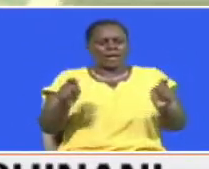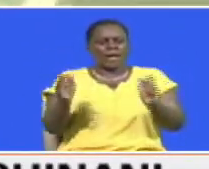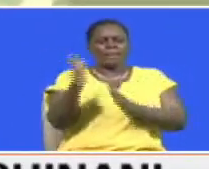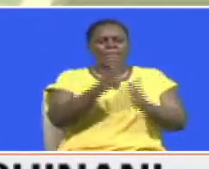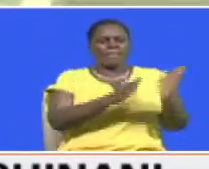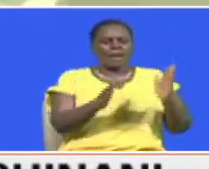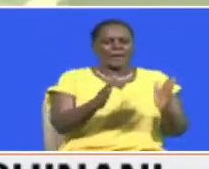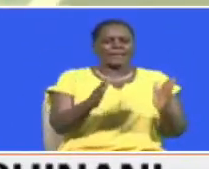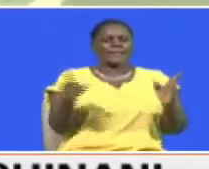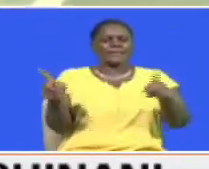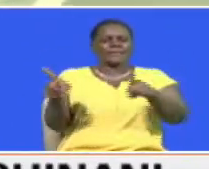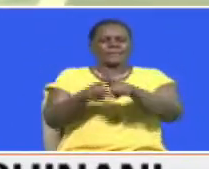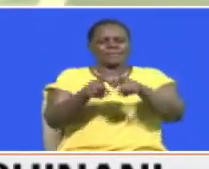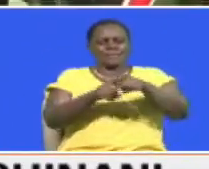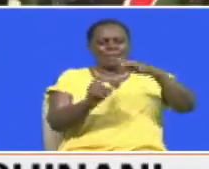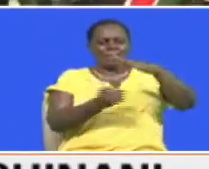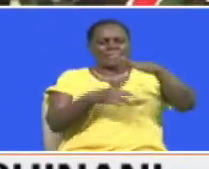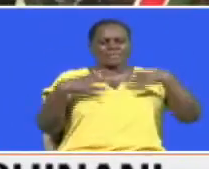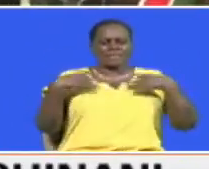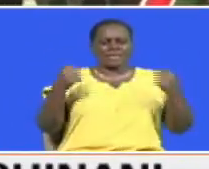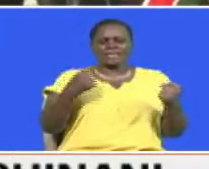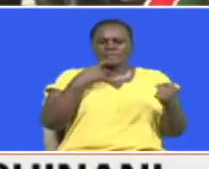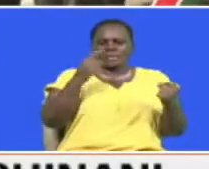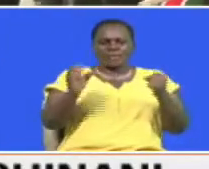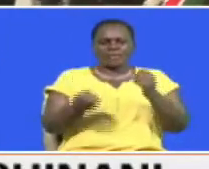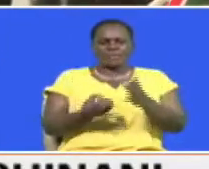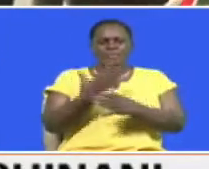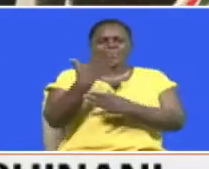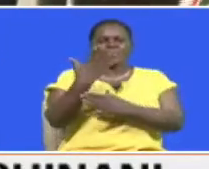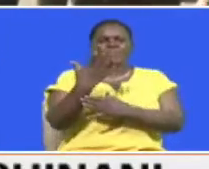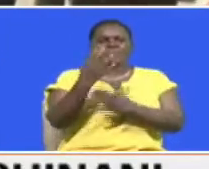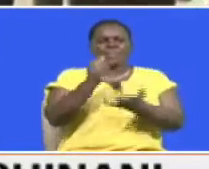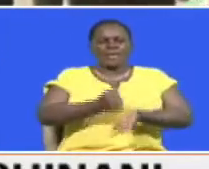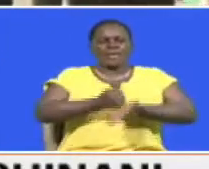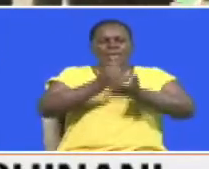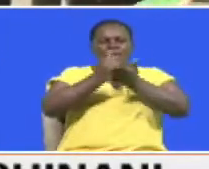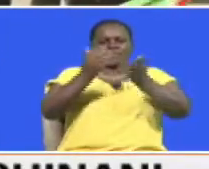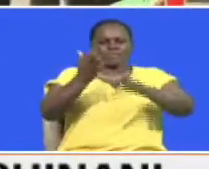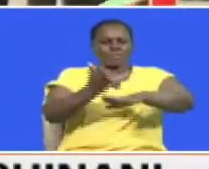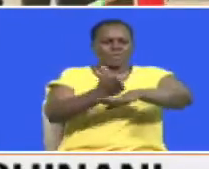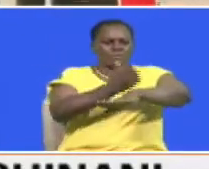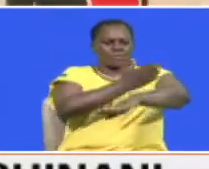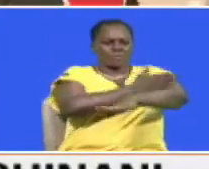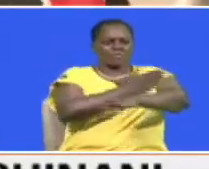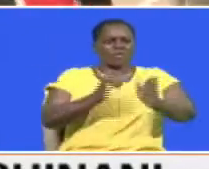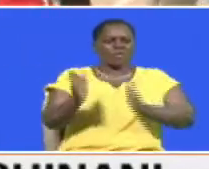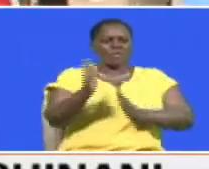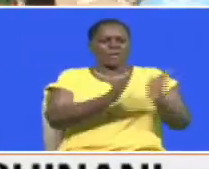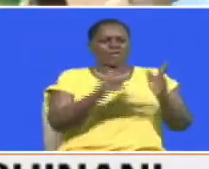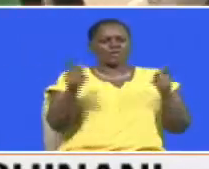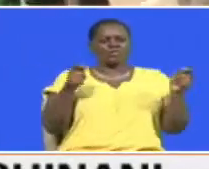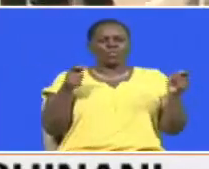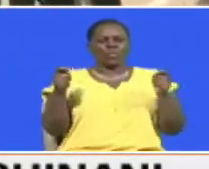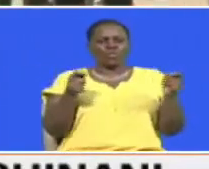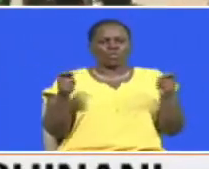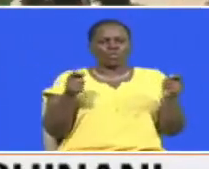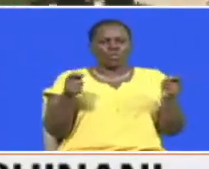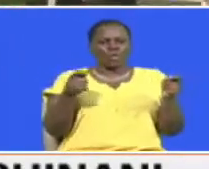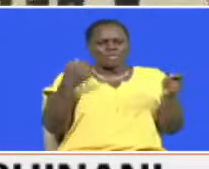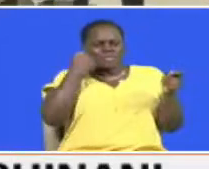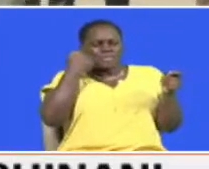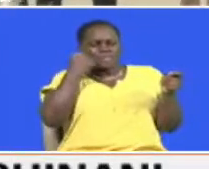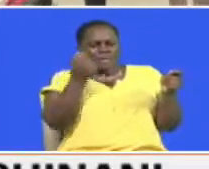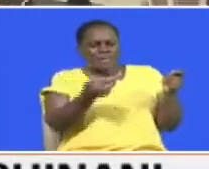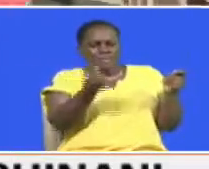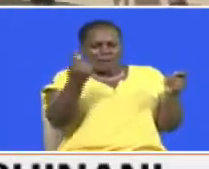huo. Aidha, Wizara ya Afya inasema kwamba uzinduzi huo utasaidia kuimarisha mipango yake ya kukabiliana na milipuko ya